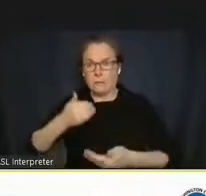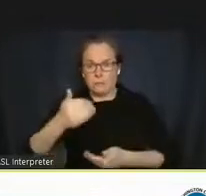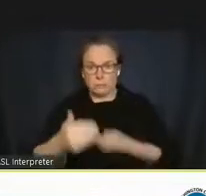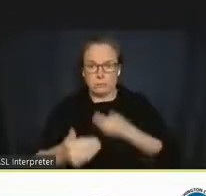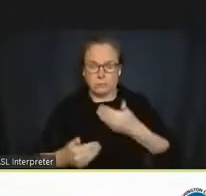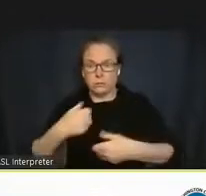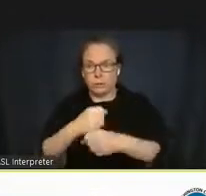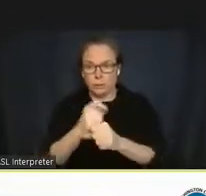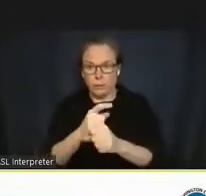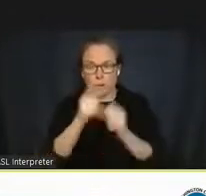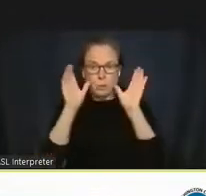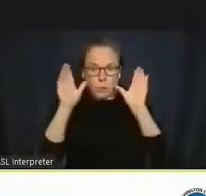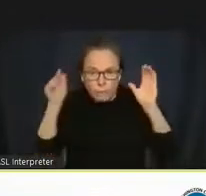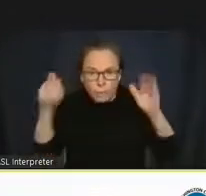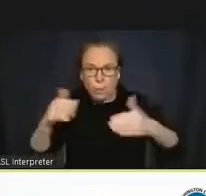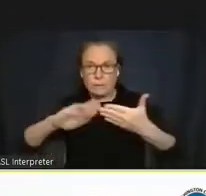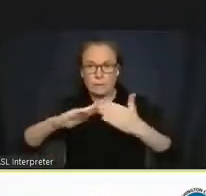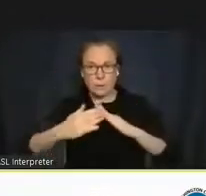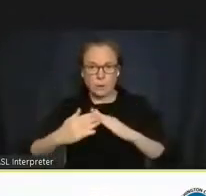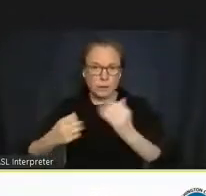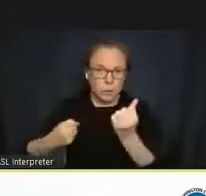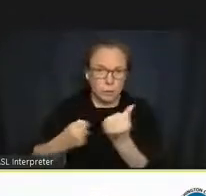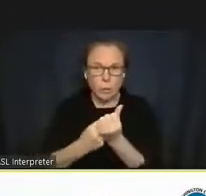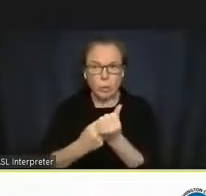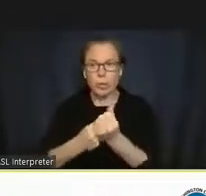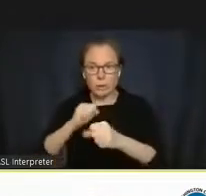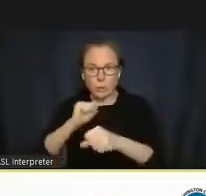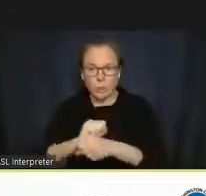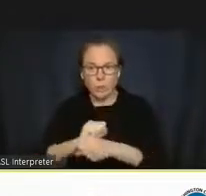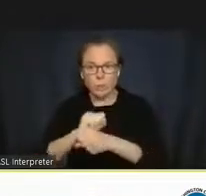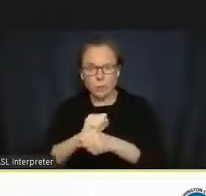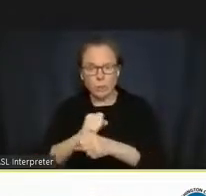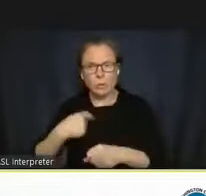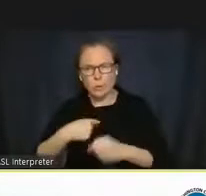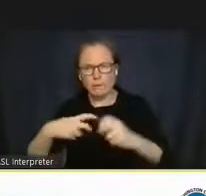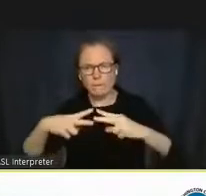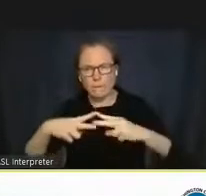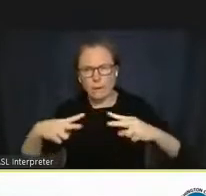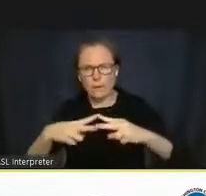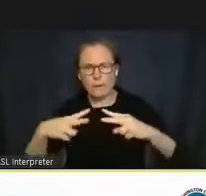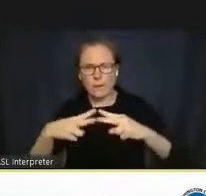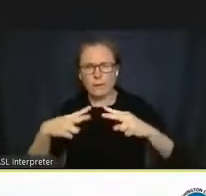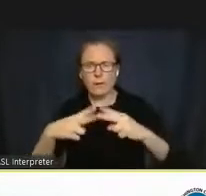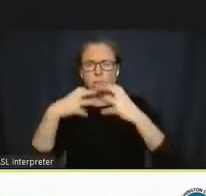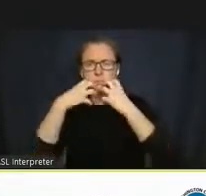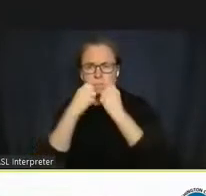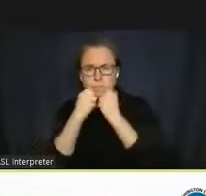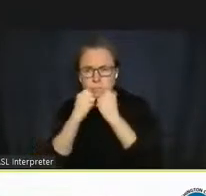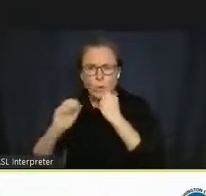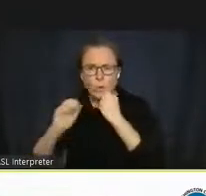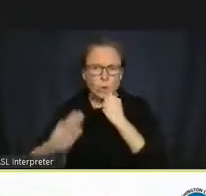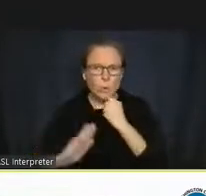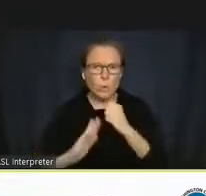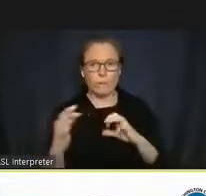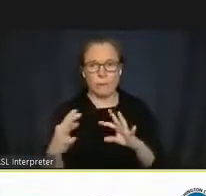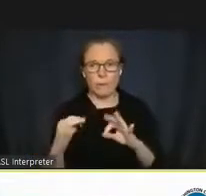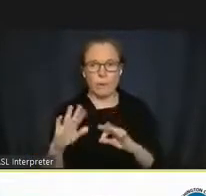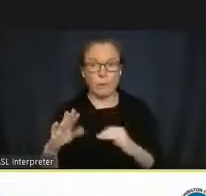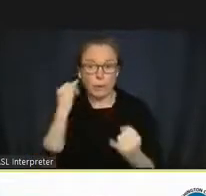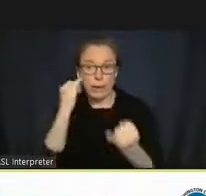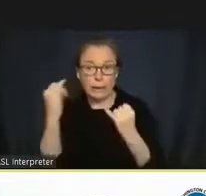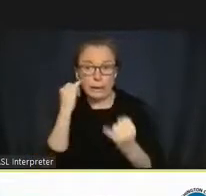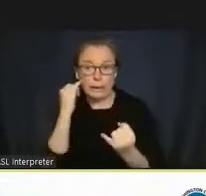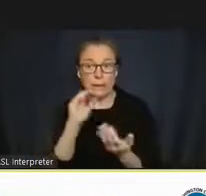work and our processes, and we value and appreciate the feedback and input we've